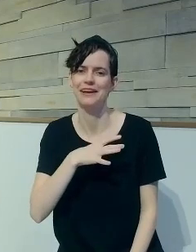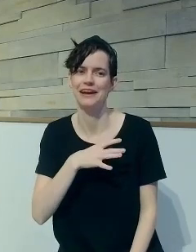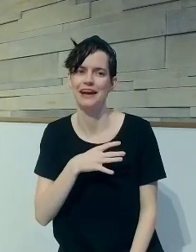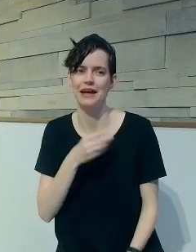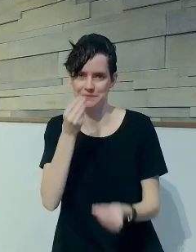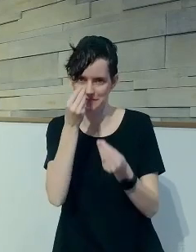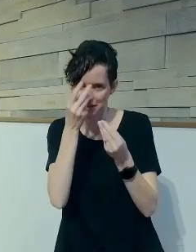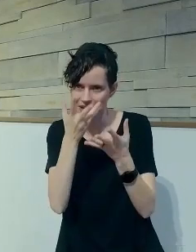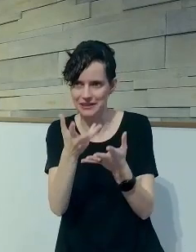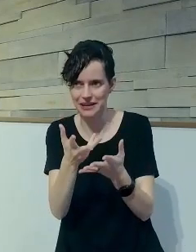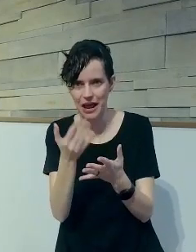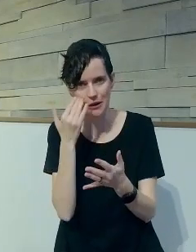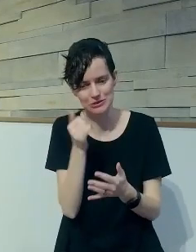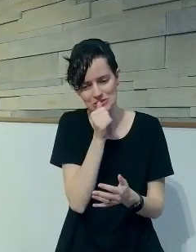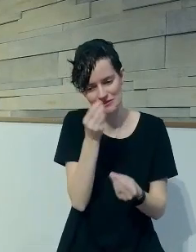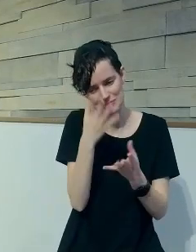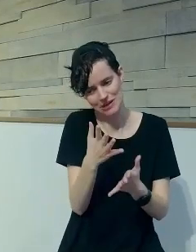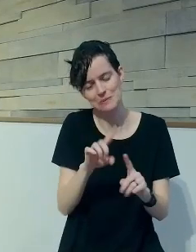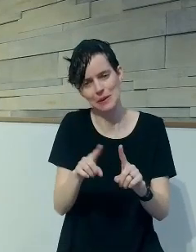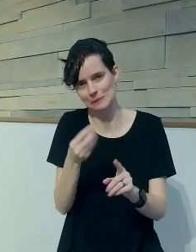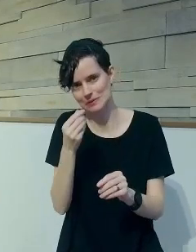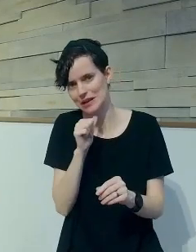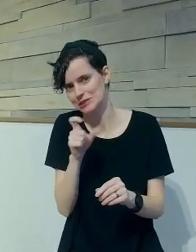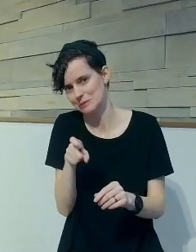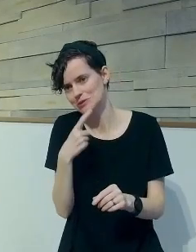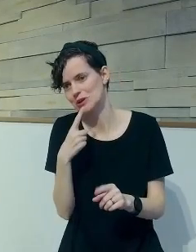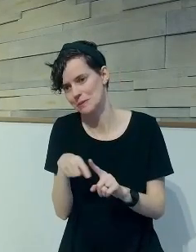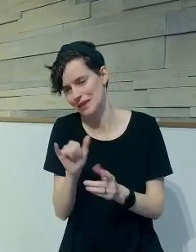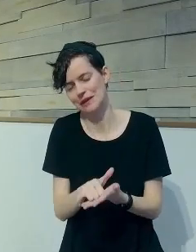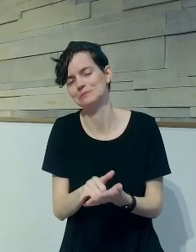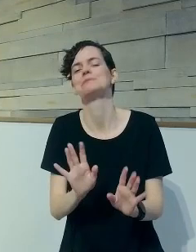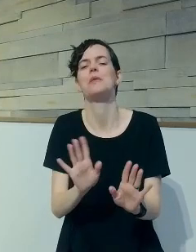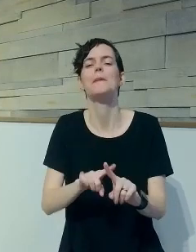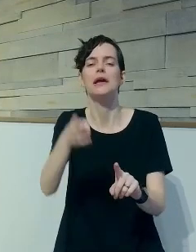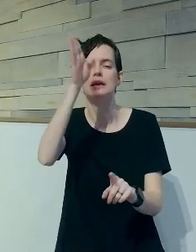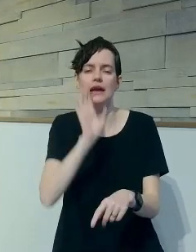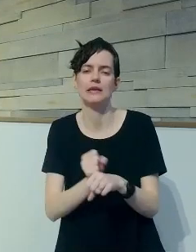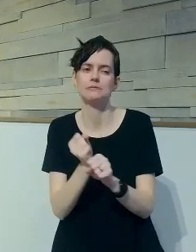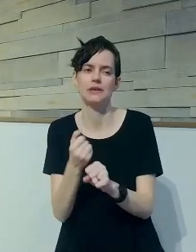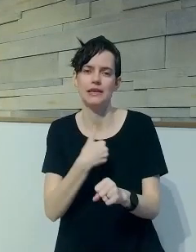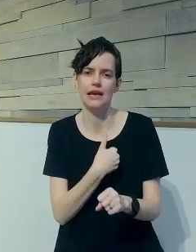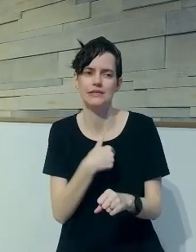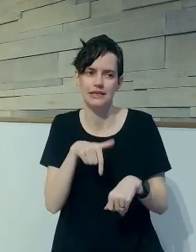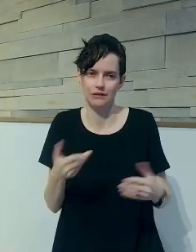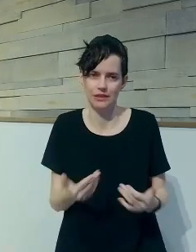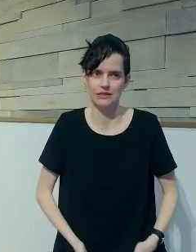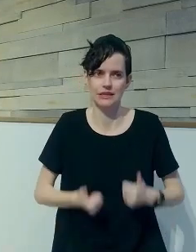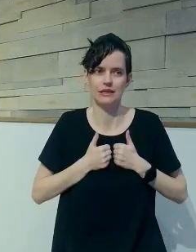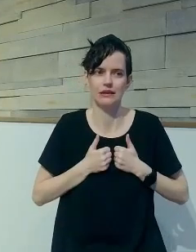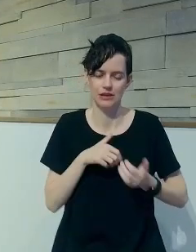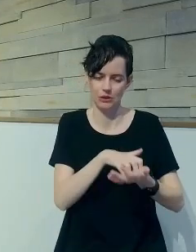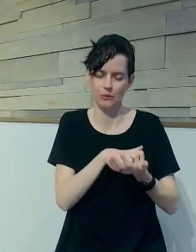I'm letting information that's privileged out. I'm not supposed to talk about that. Folks, God has created us in this life that